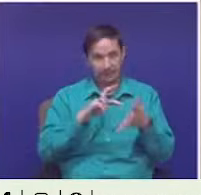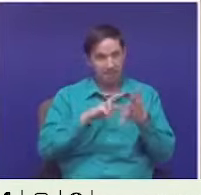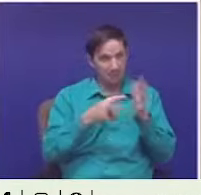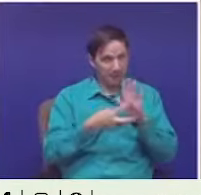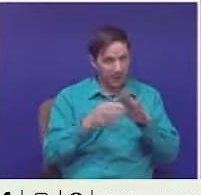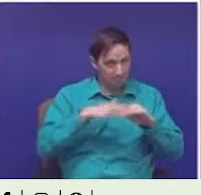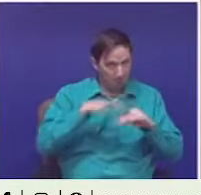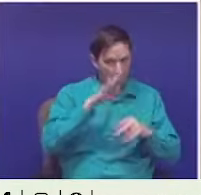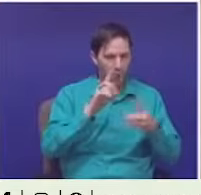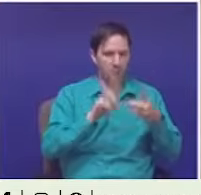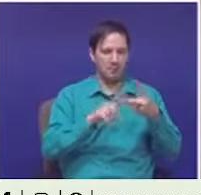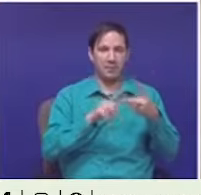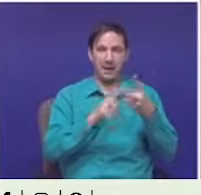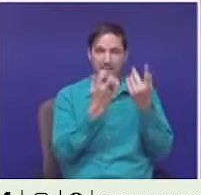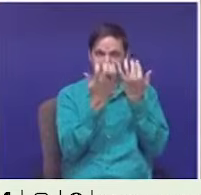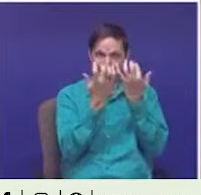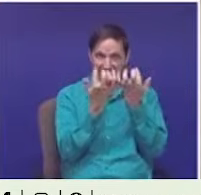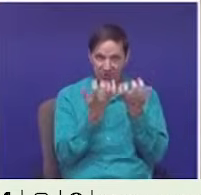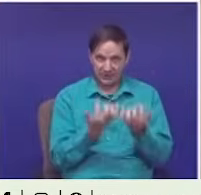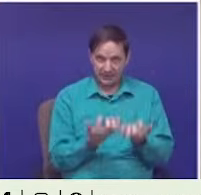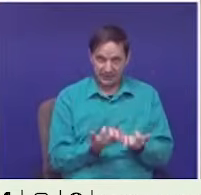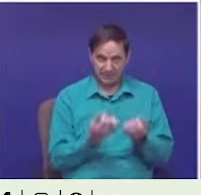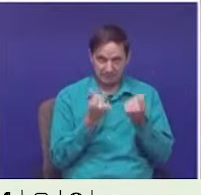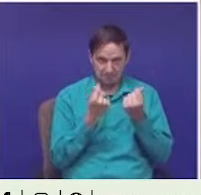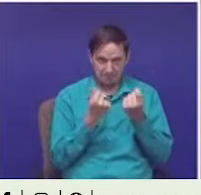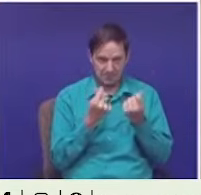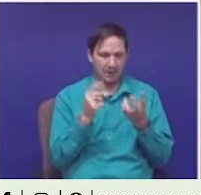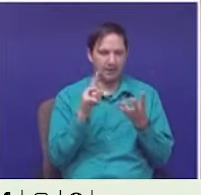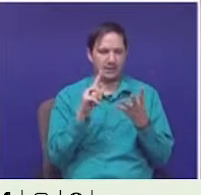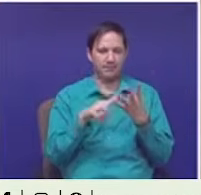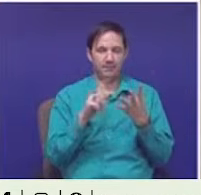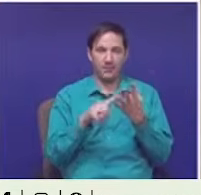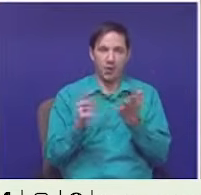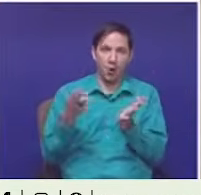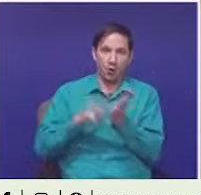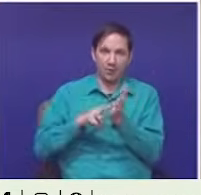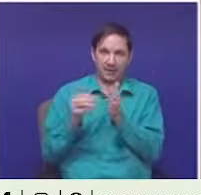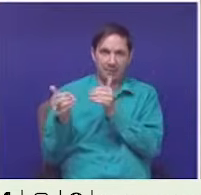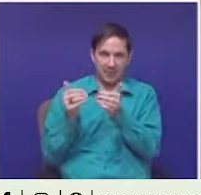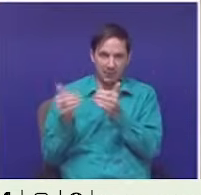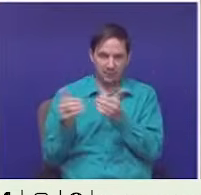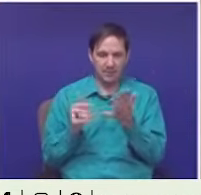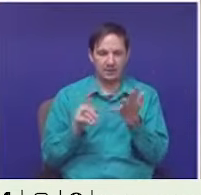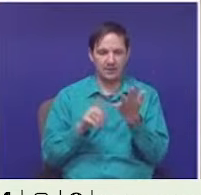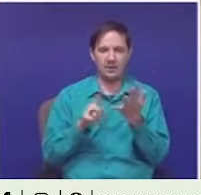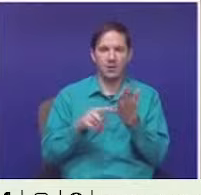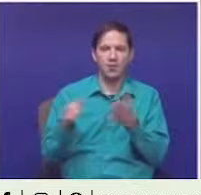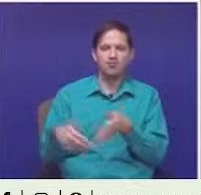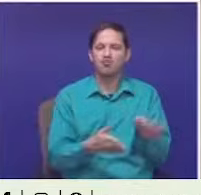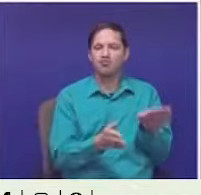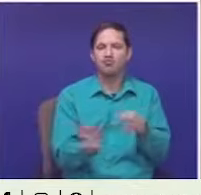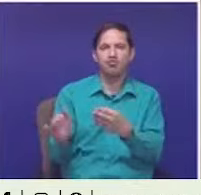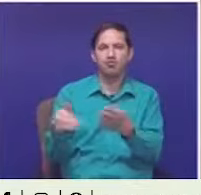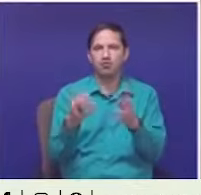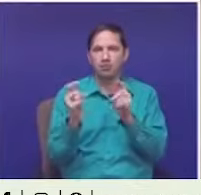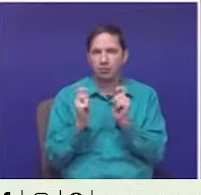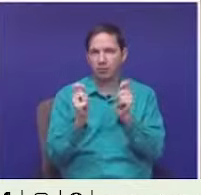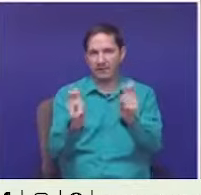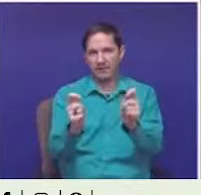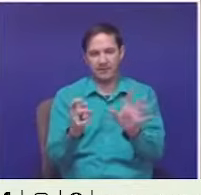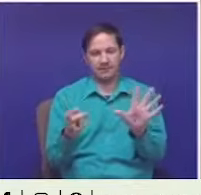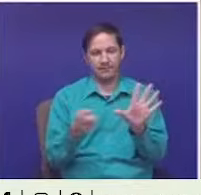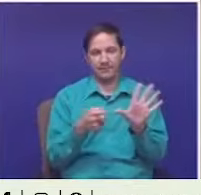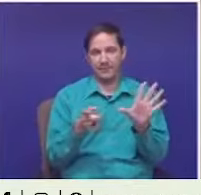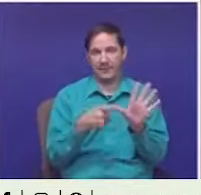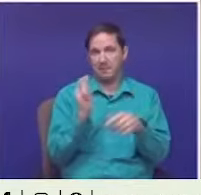2, budgeting. Number 3, contract management. Number 4, route provision. Number 5, payment